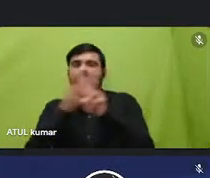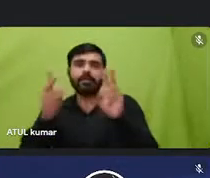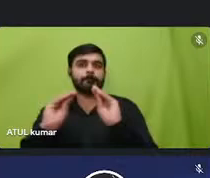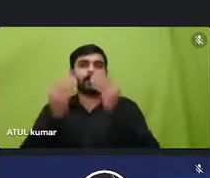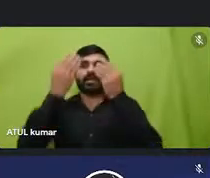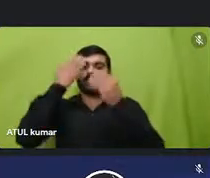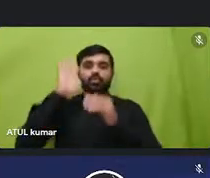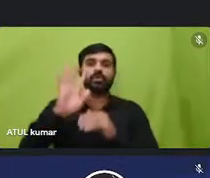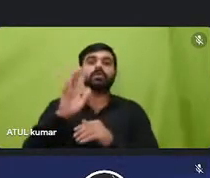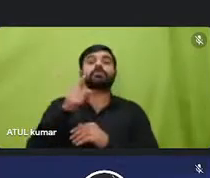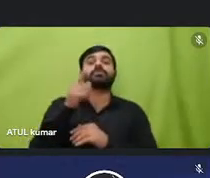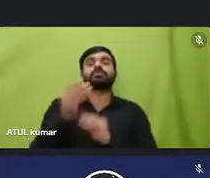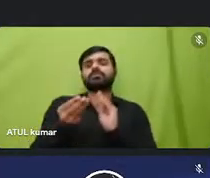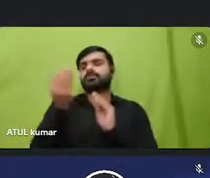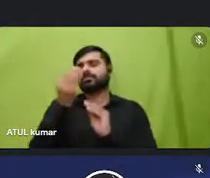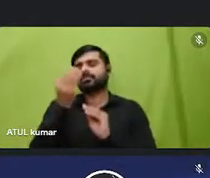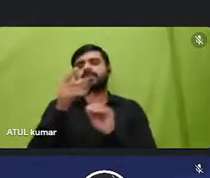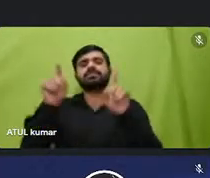are some